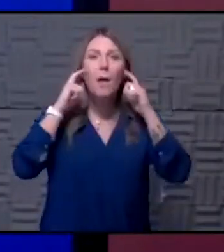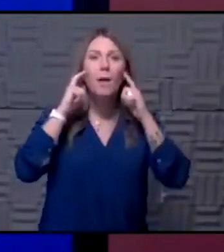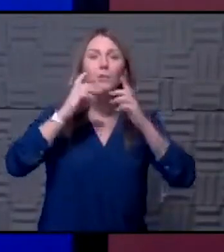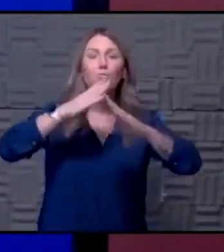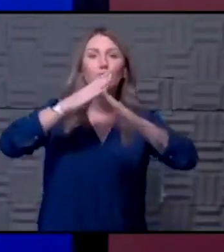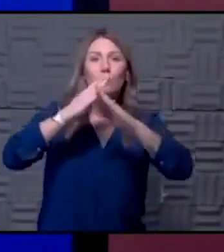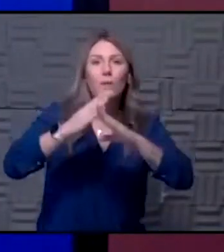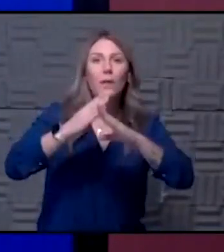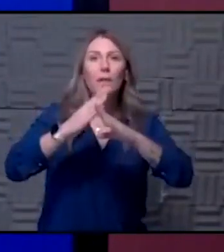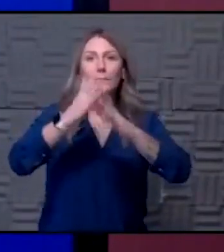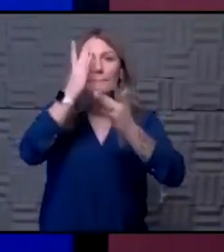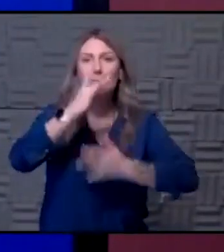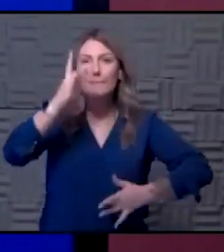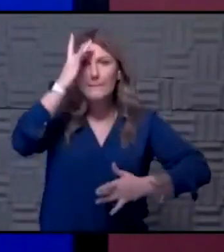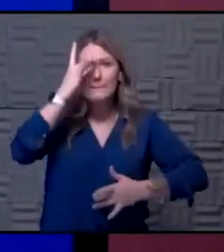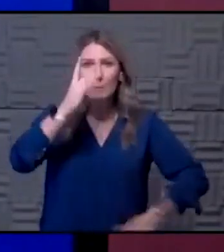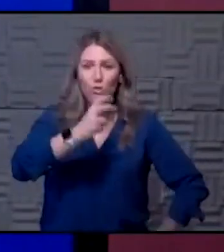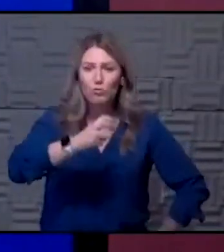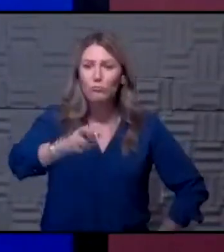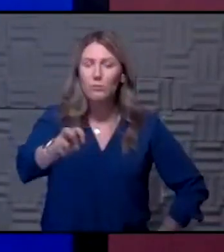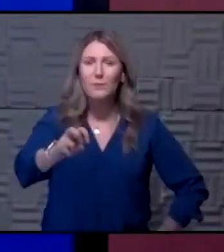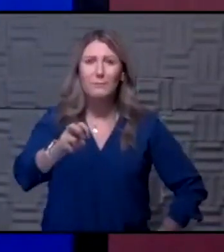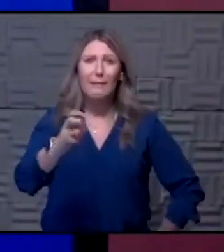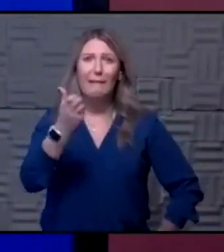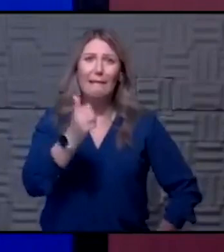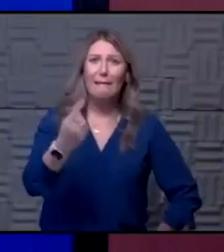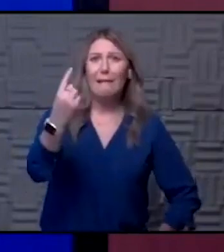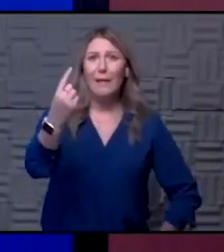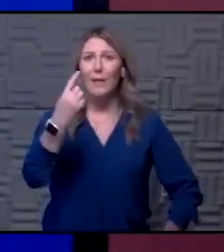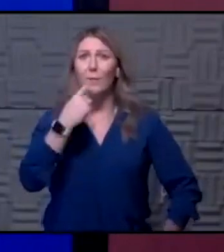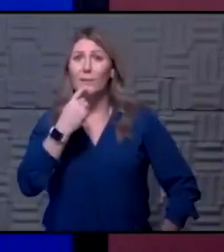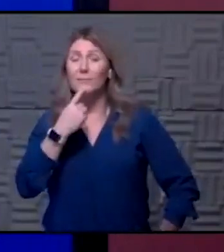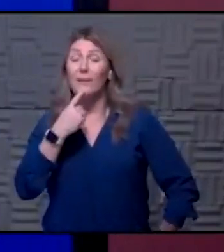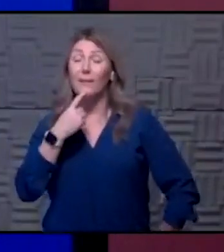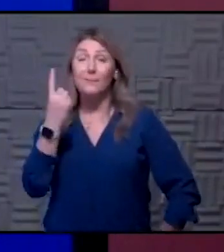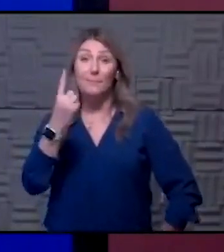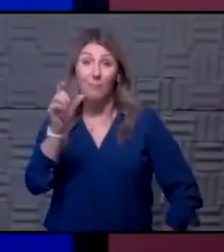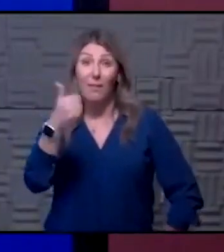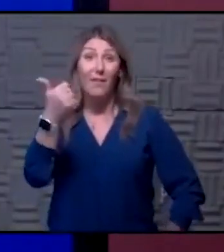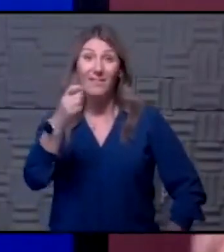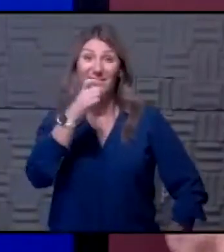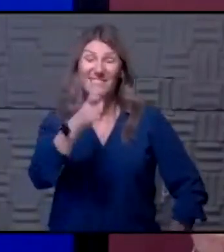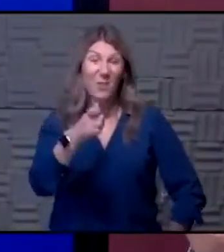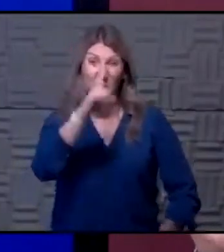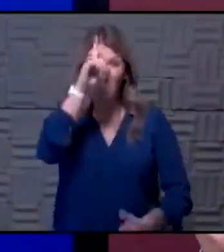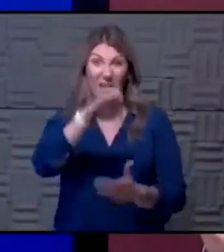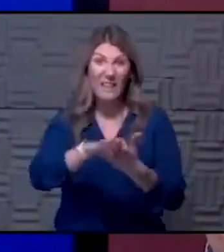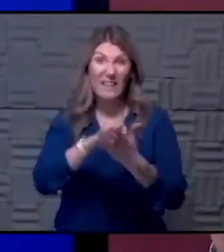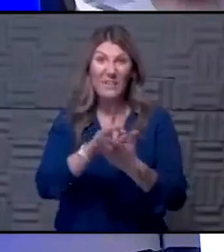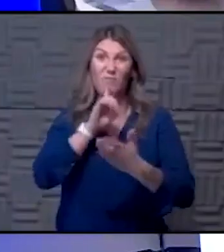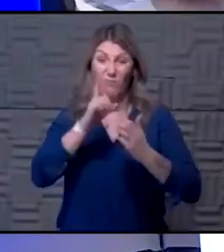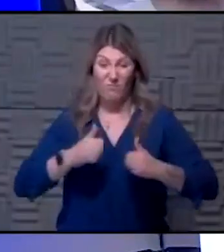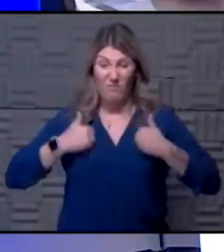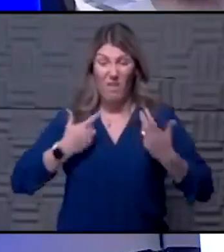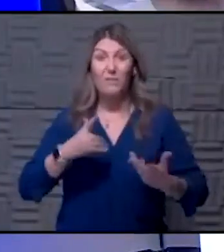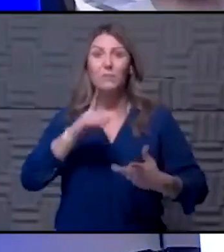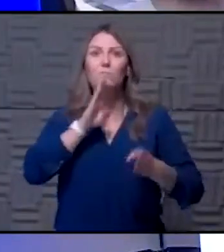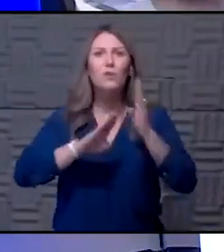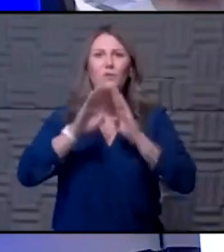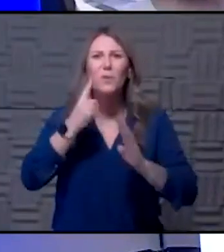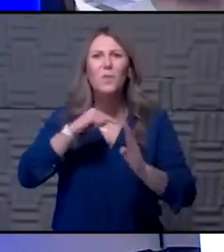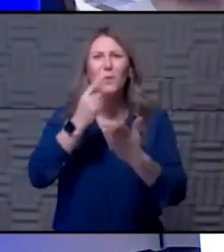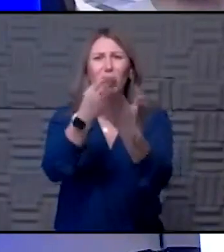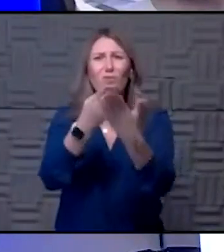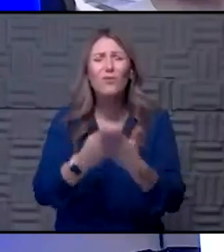disease transmission. And anybody tells you that anything else just doesn't want to believe reality. I'm sorry, they just don't. And it's very frustrating, actually, because we prove it